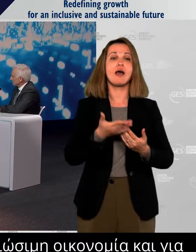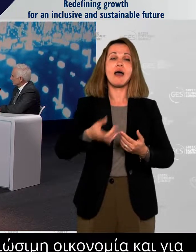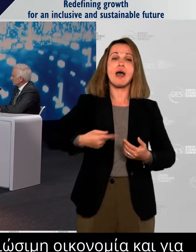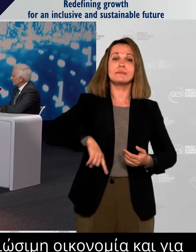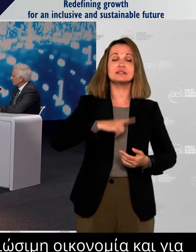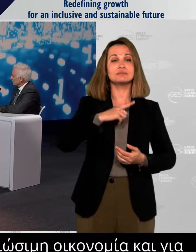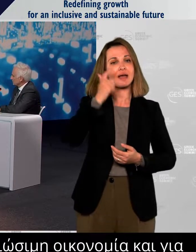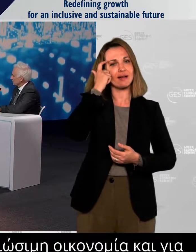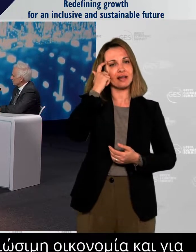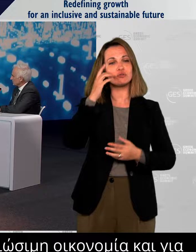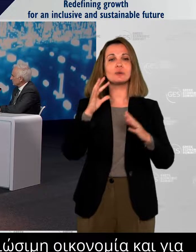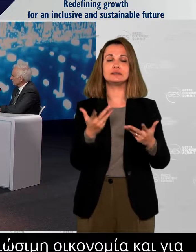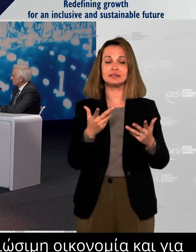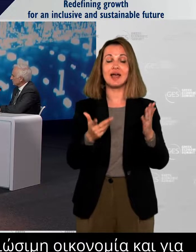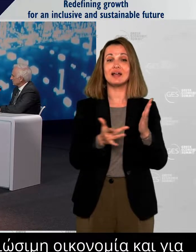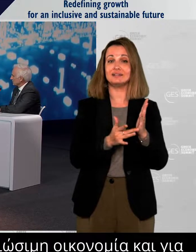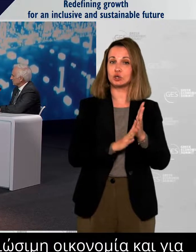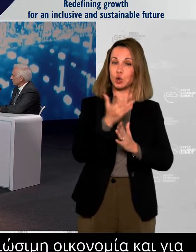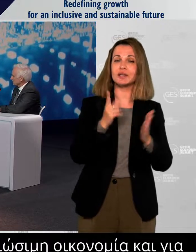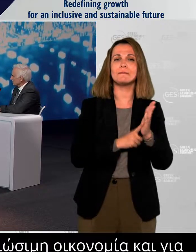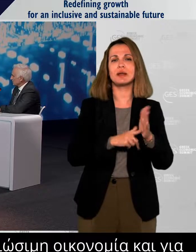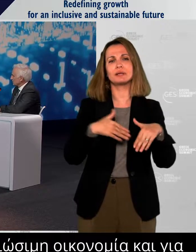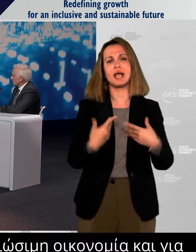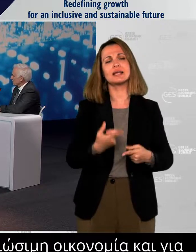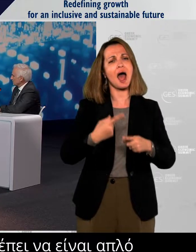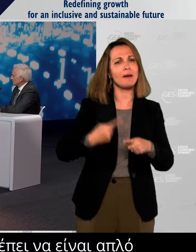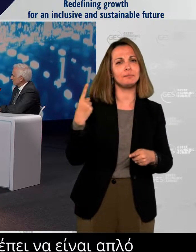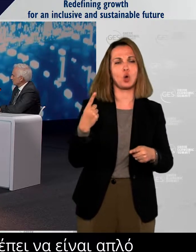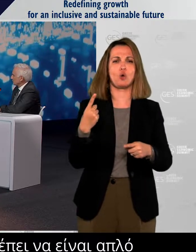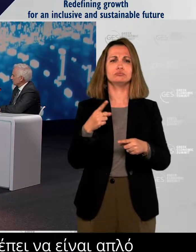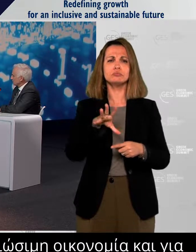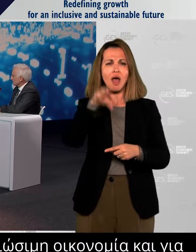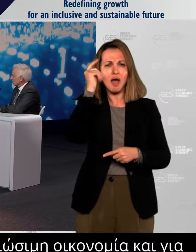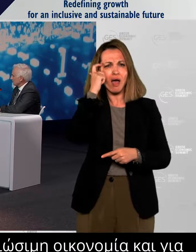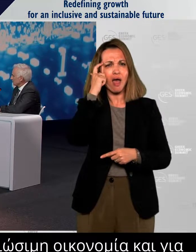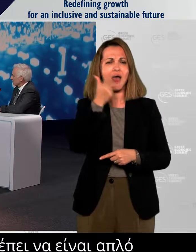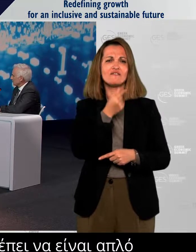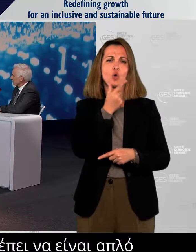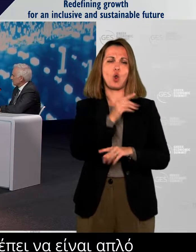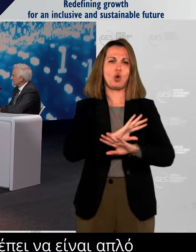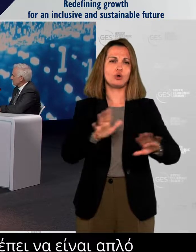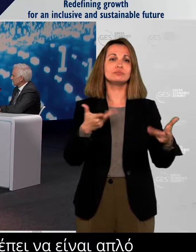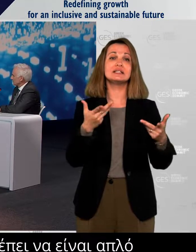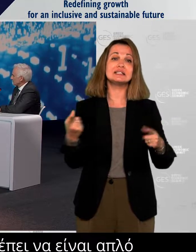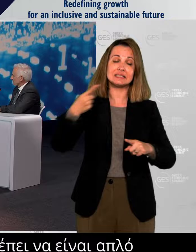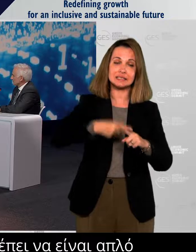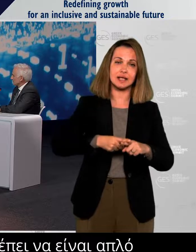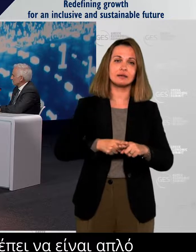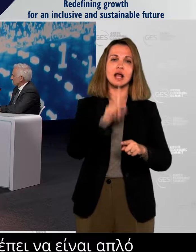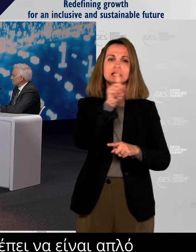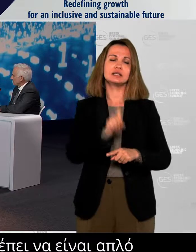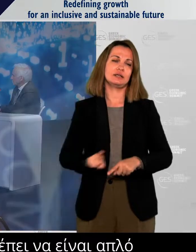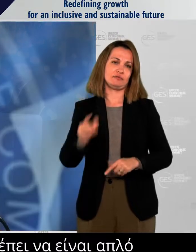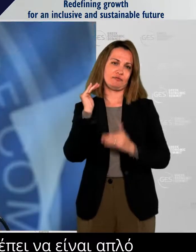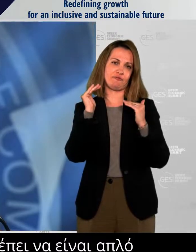programmable, secure, and sustainable. And that's the way we see technology, but that's the way also we